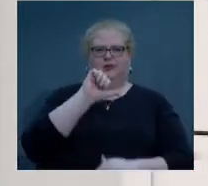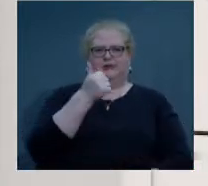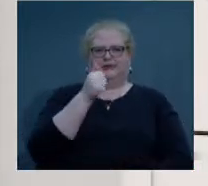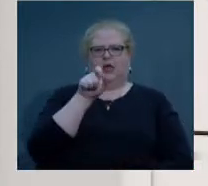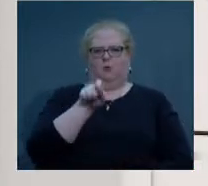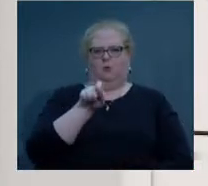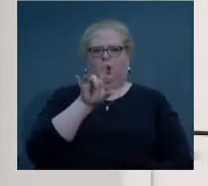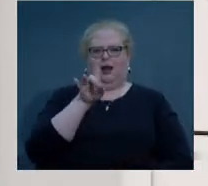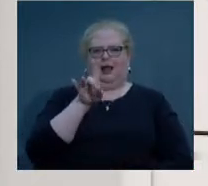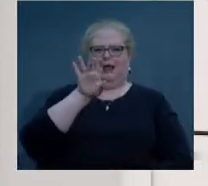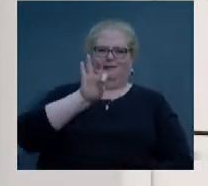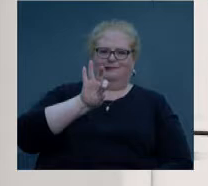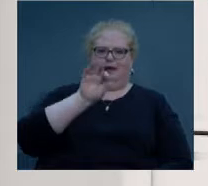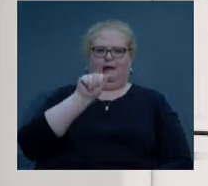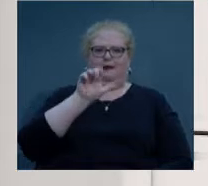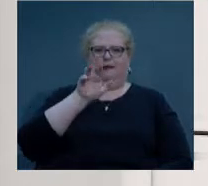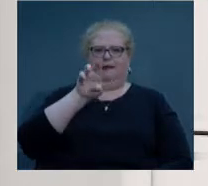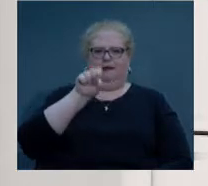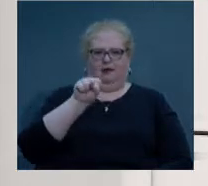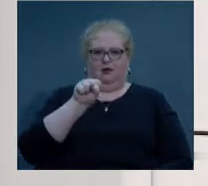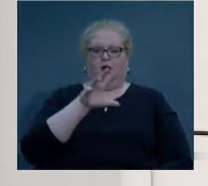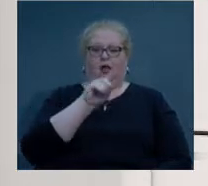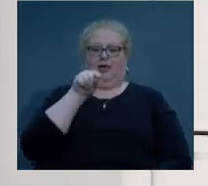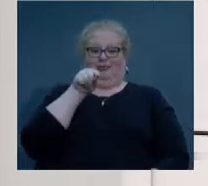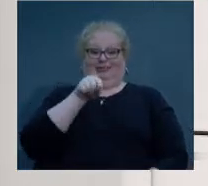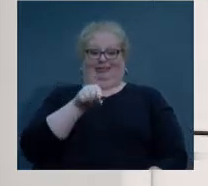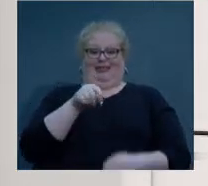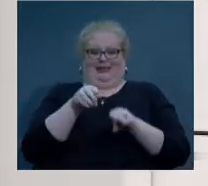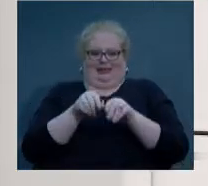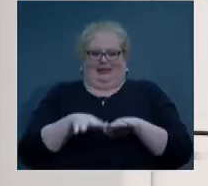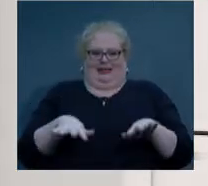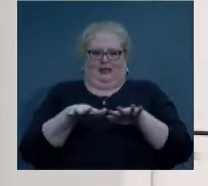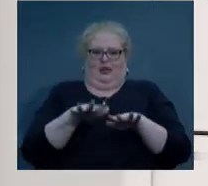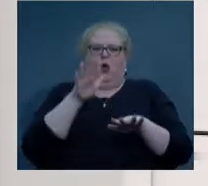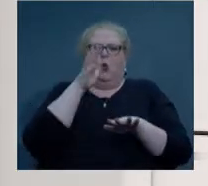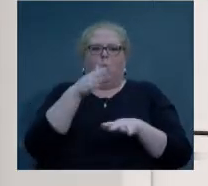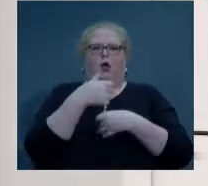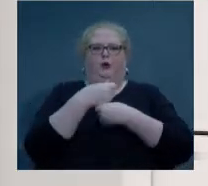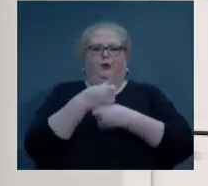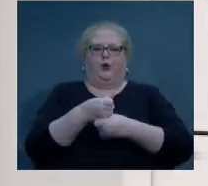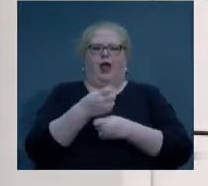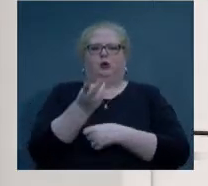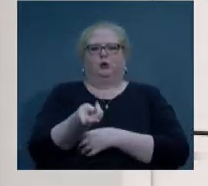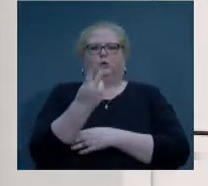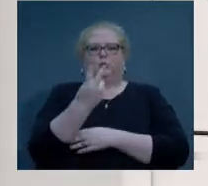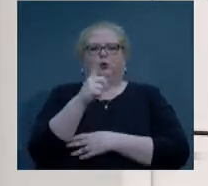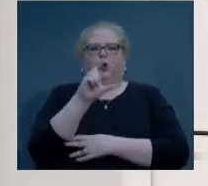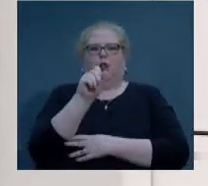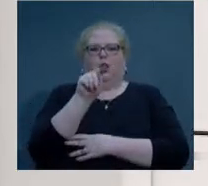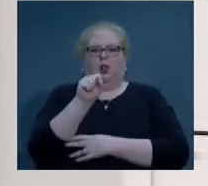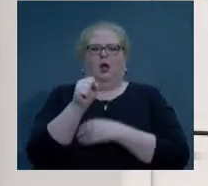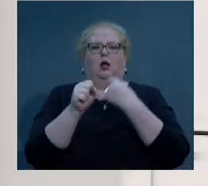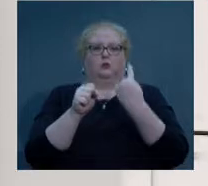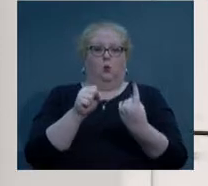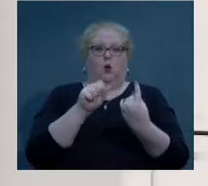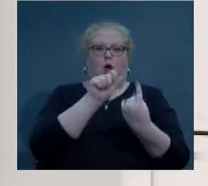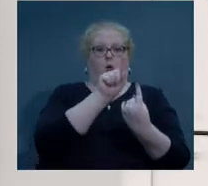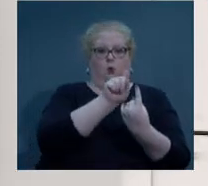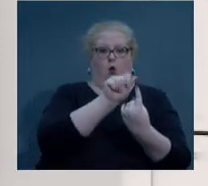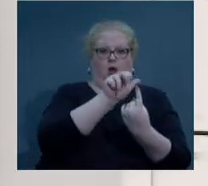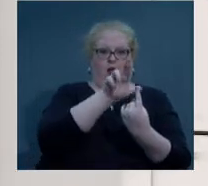10.89 acres. This plat would create 2 lots, one which would be the 1-acre site, which would